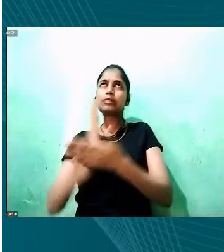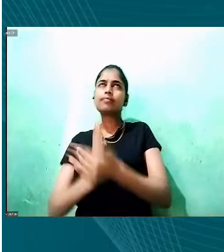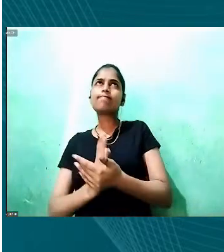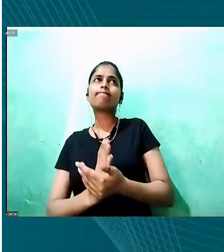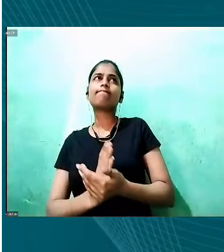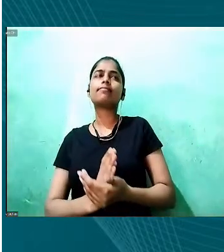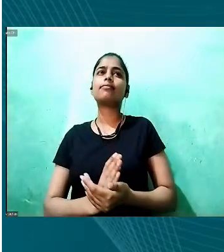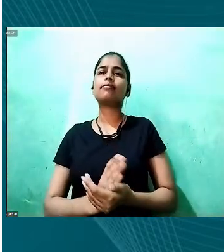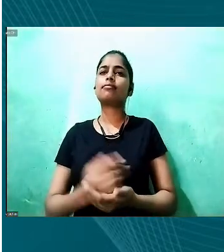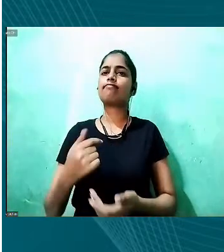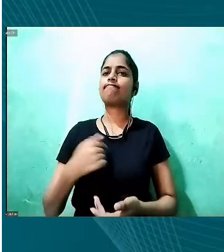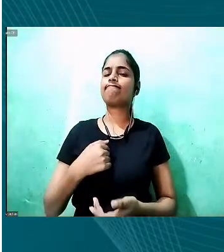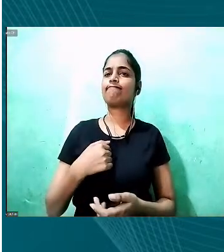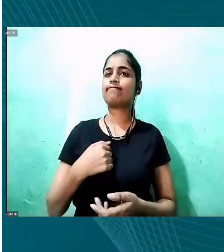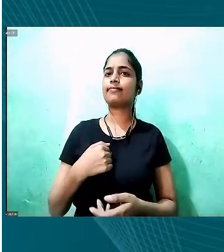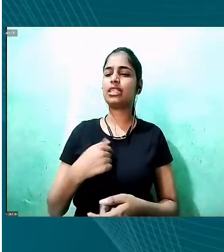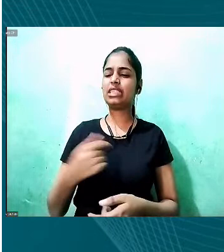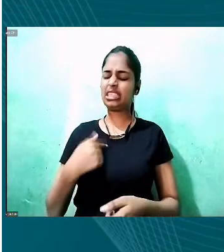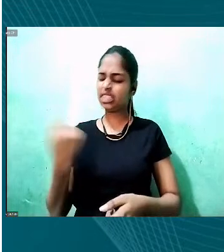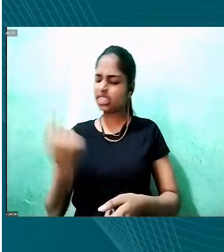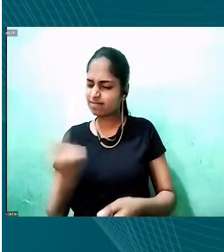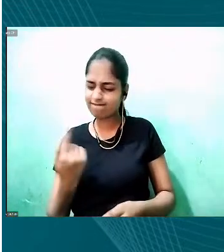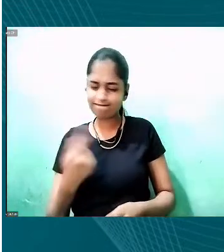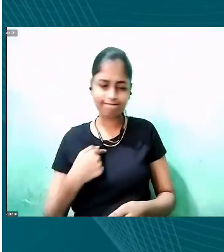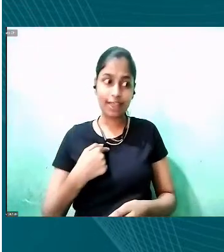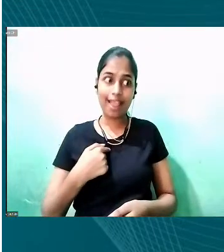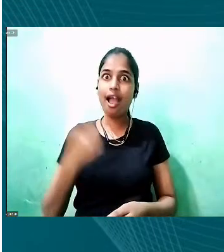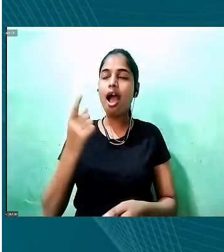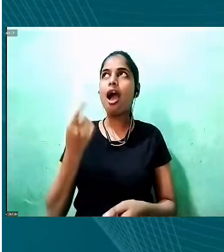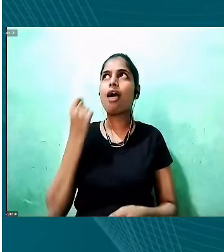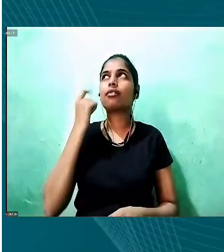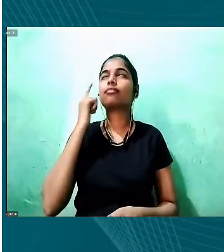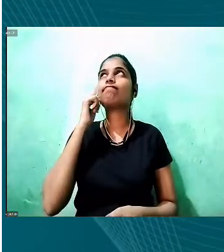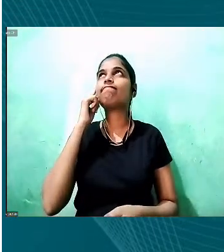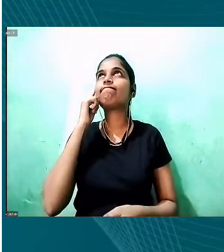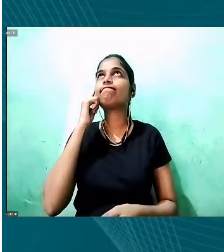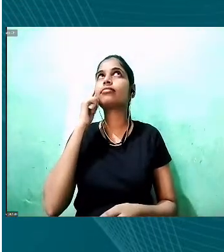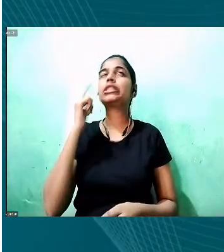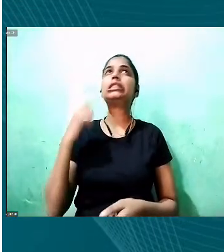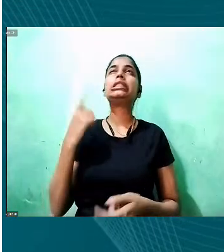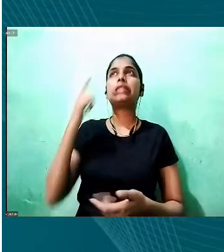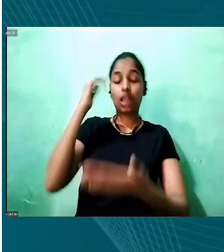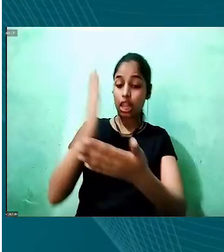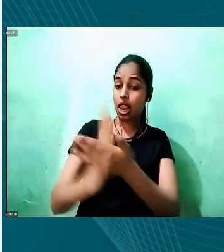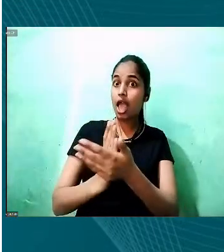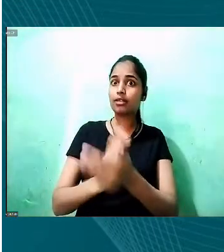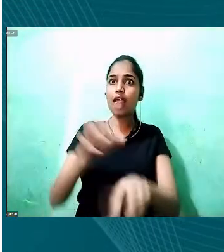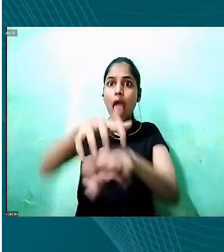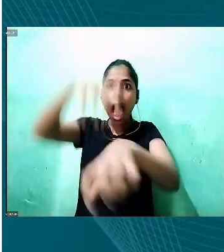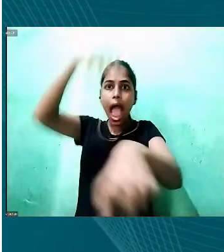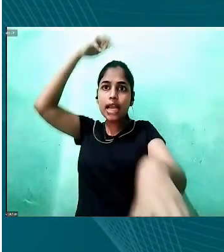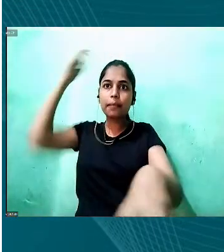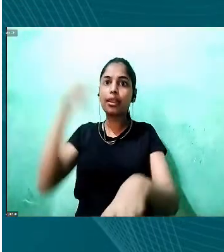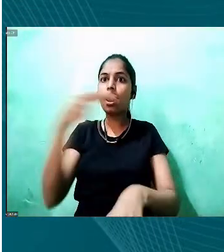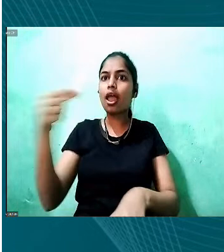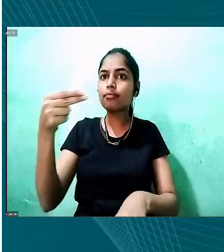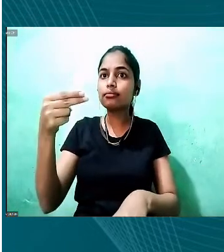otter. So this chapter is about his journey of